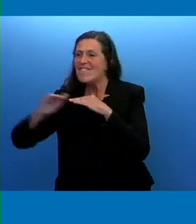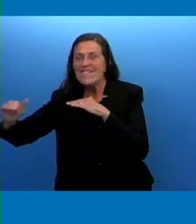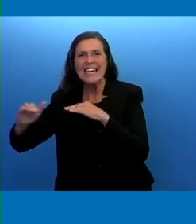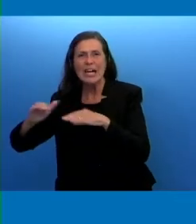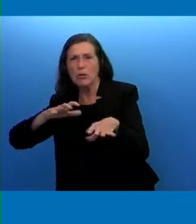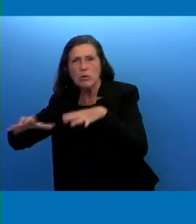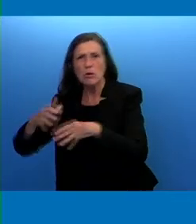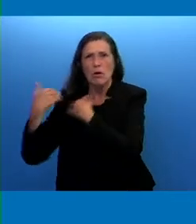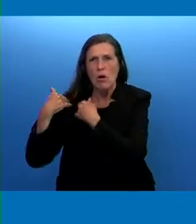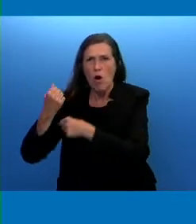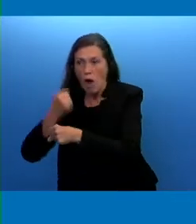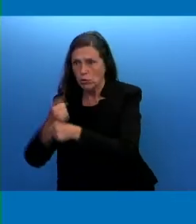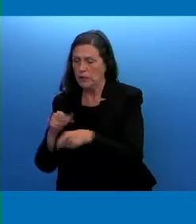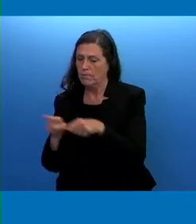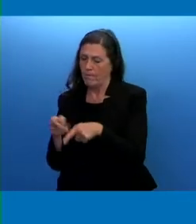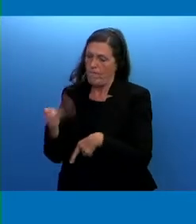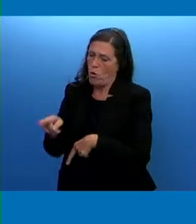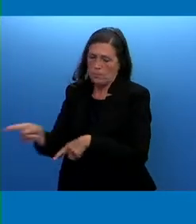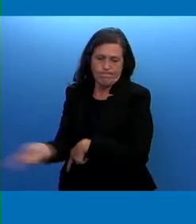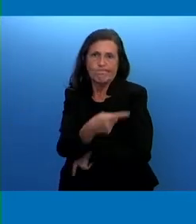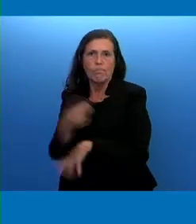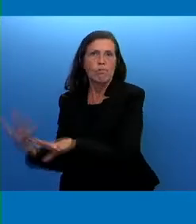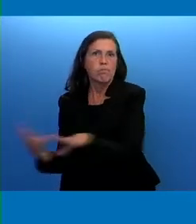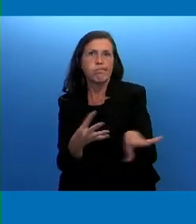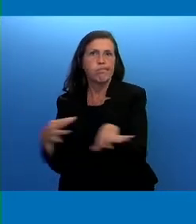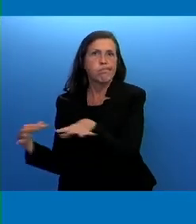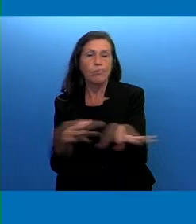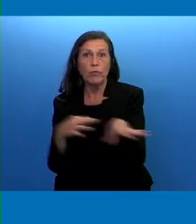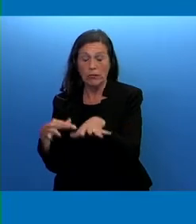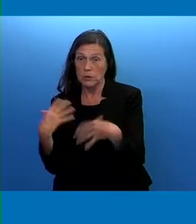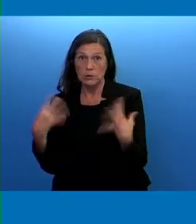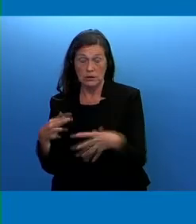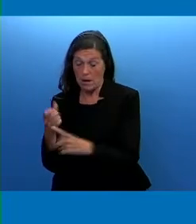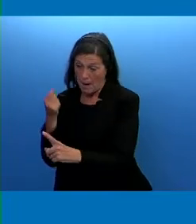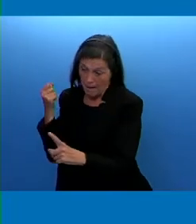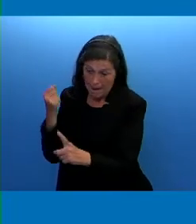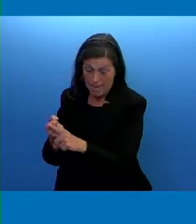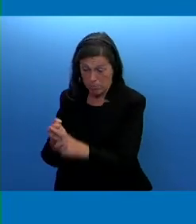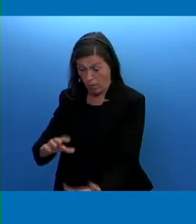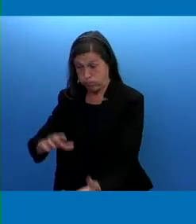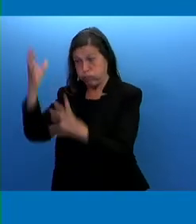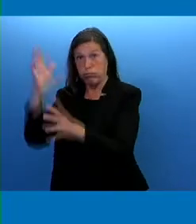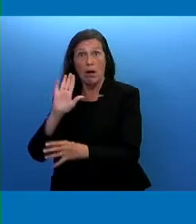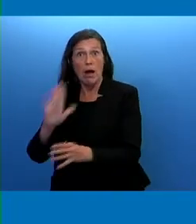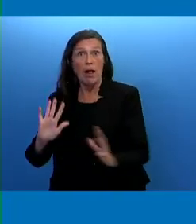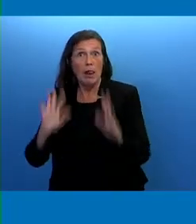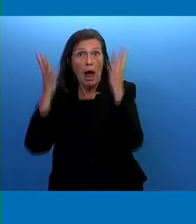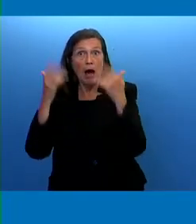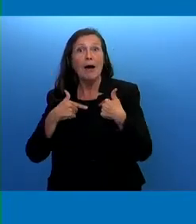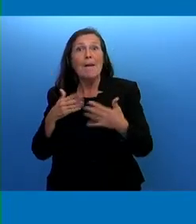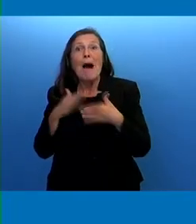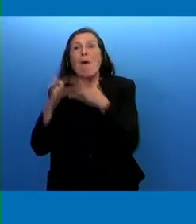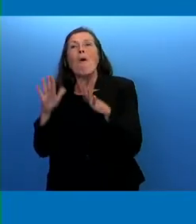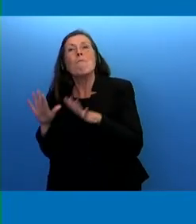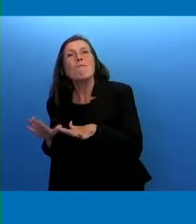how forced displacement has a devastating impact on the lives of millions of people who are forced to leave their homes. In their